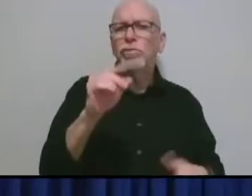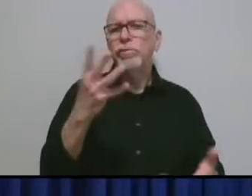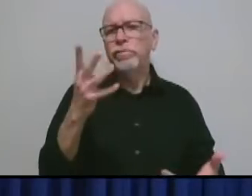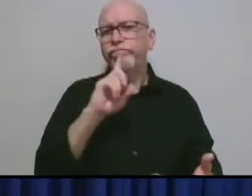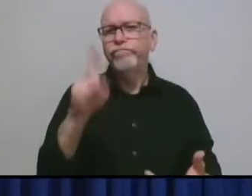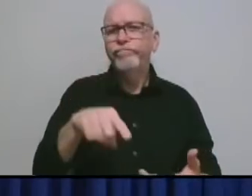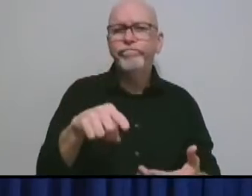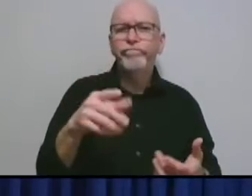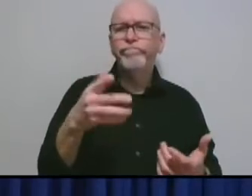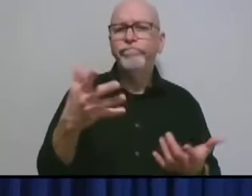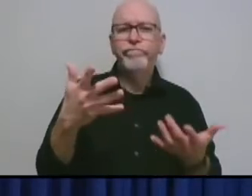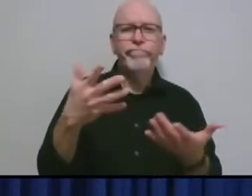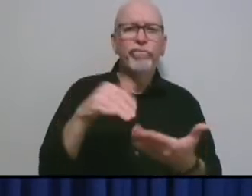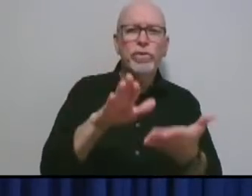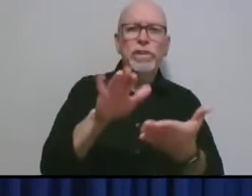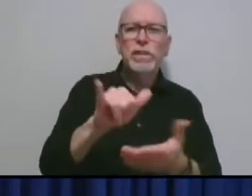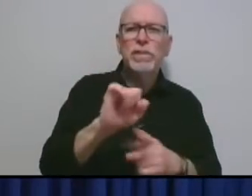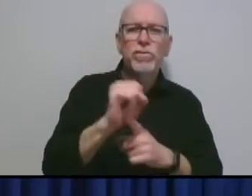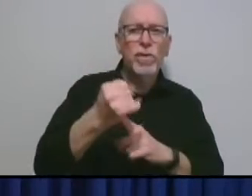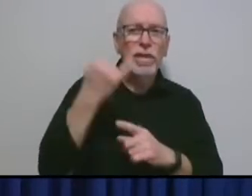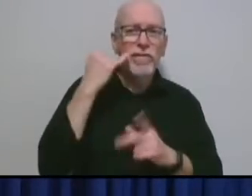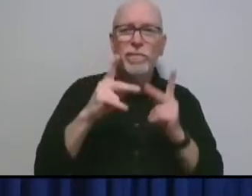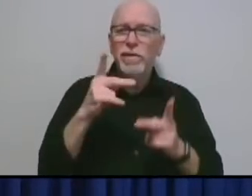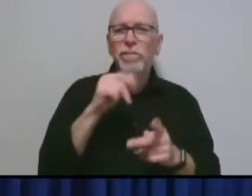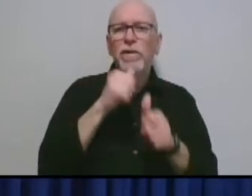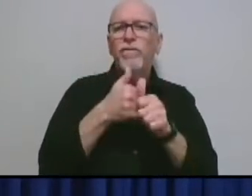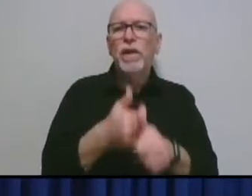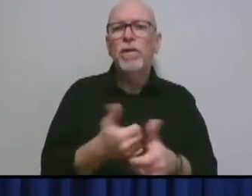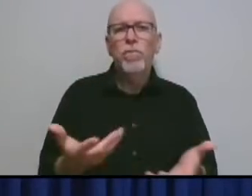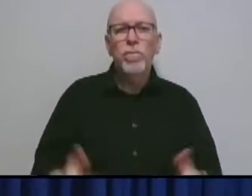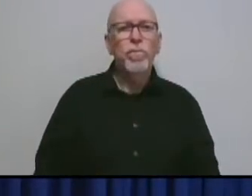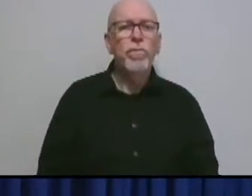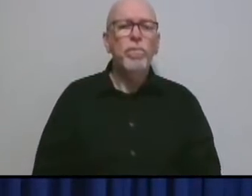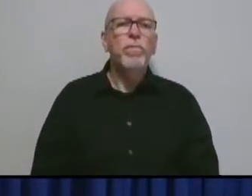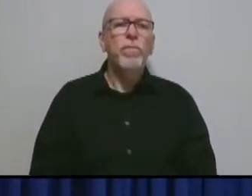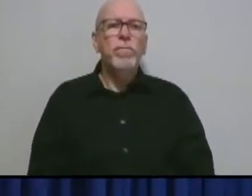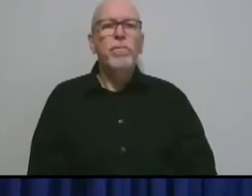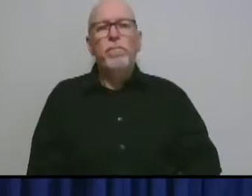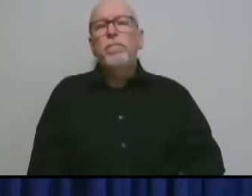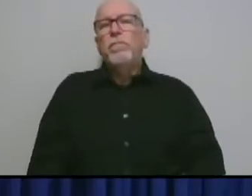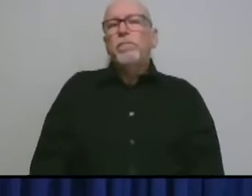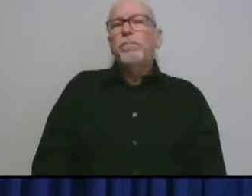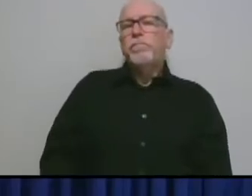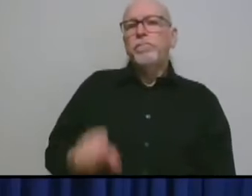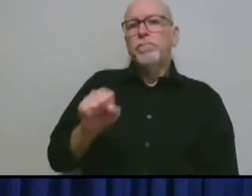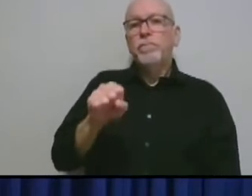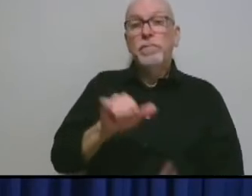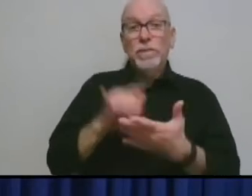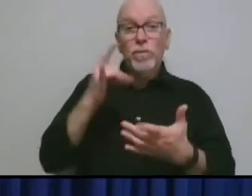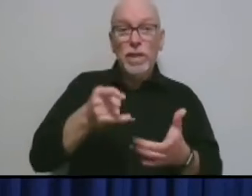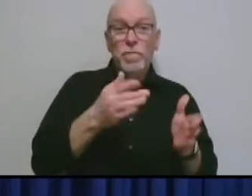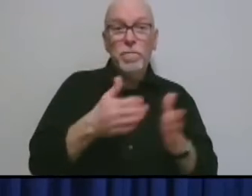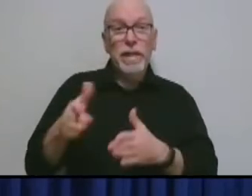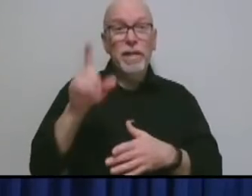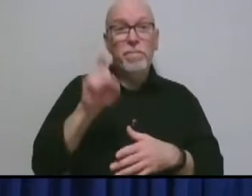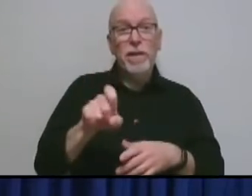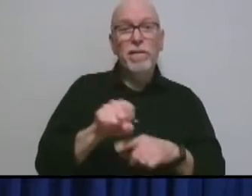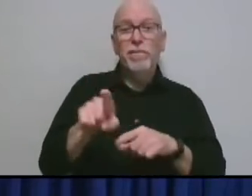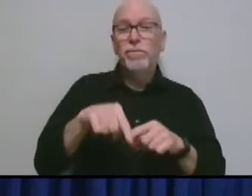address those situations if folks are out of compliance? Yeah, and that's why these plans need to go to the local